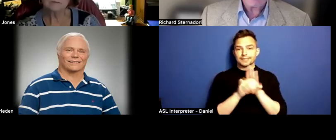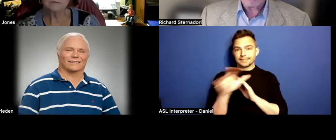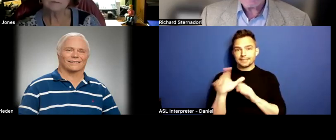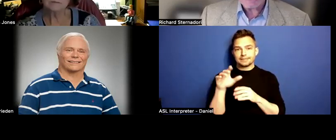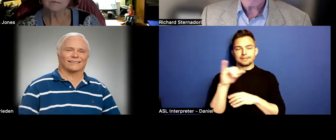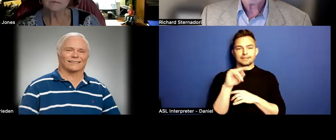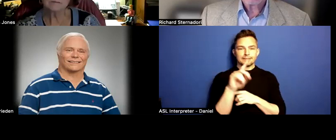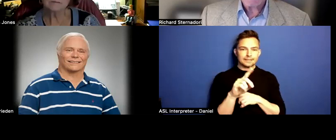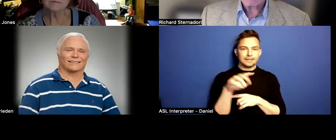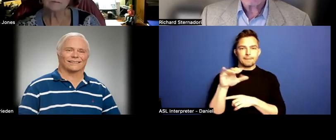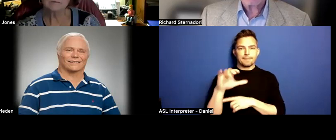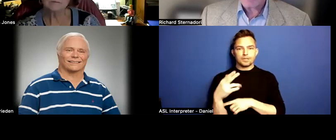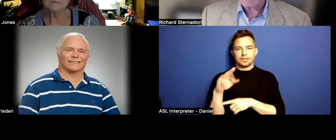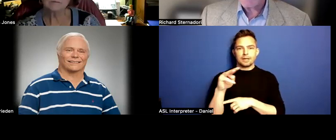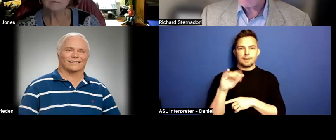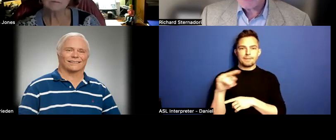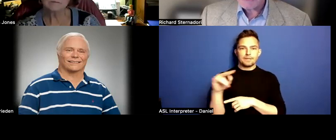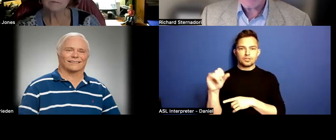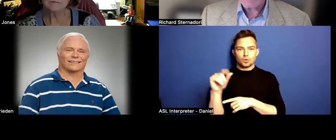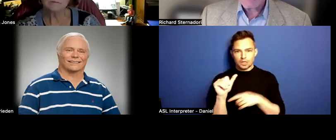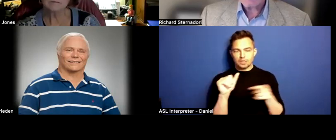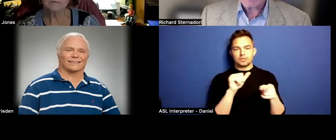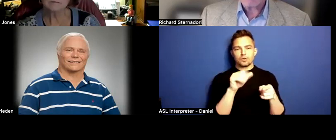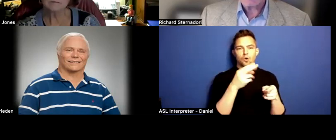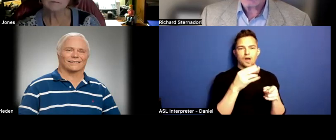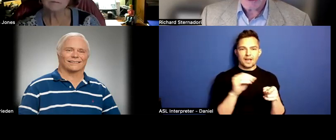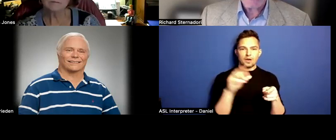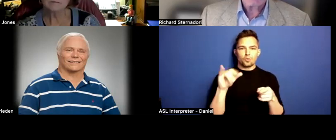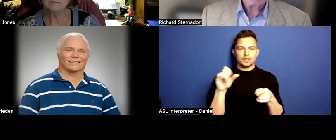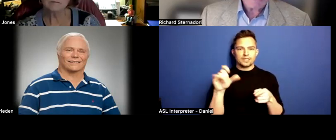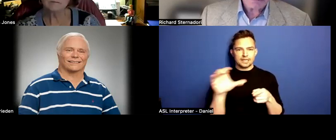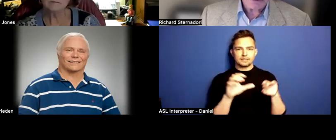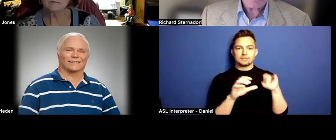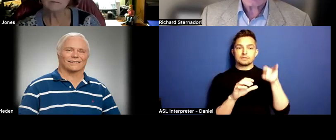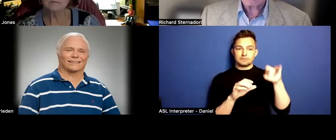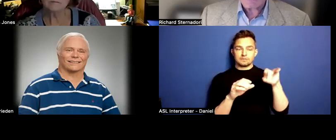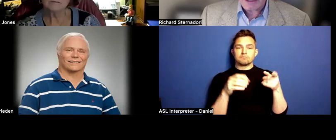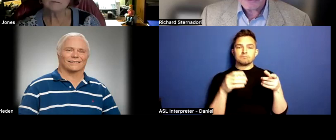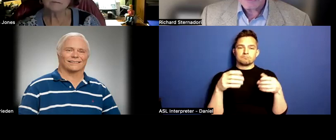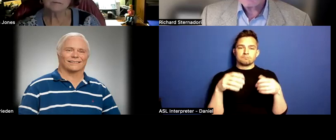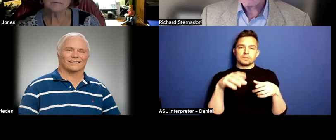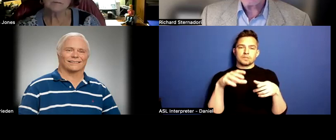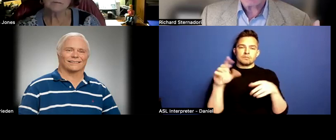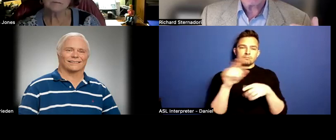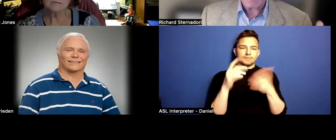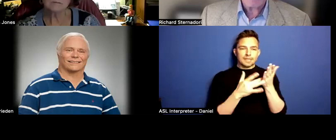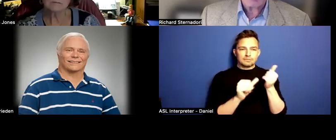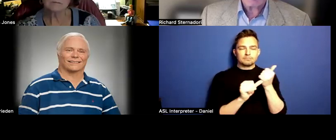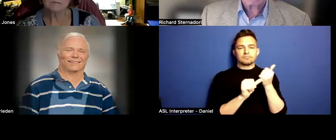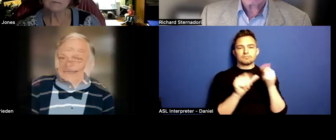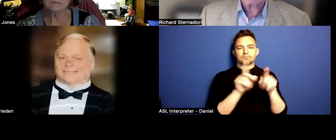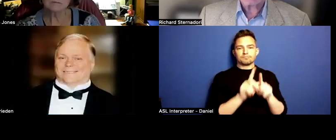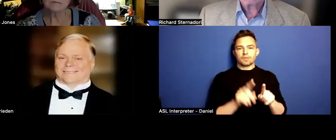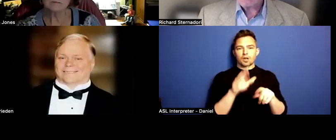Indiana, Michigan, Minnesota, Ohio, and Wisconsin. The center provides training, technical assistance, and other duties on the Americans